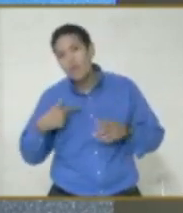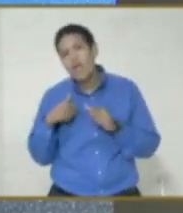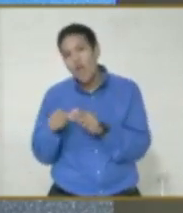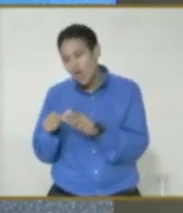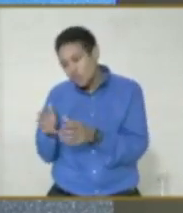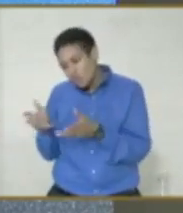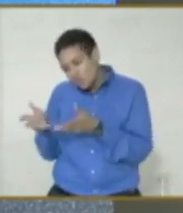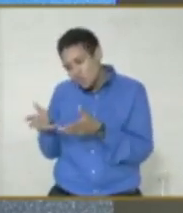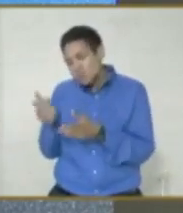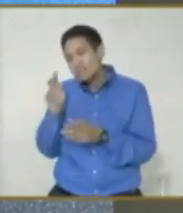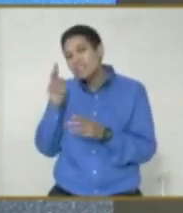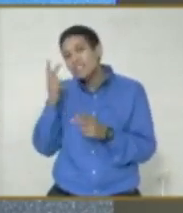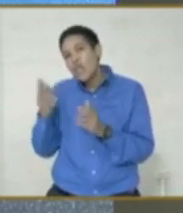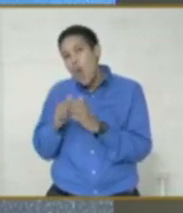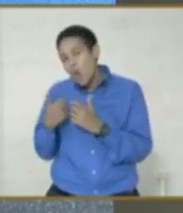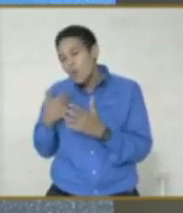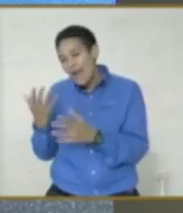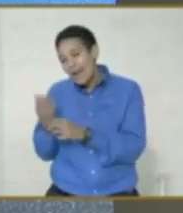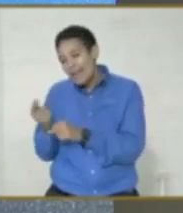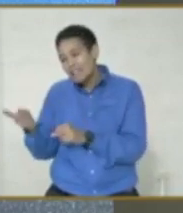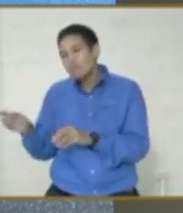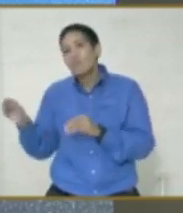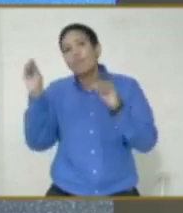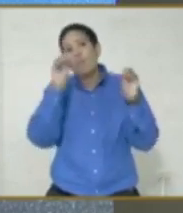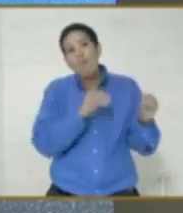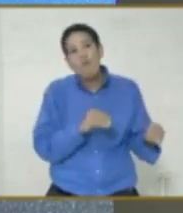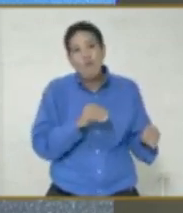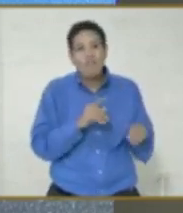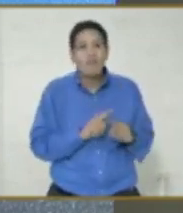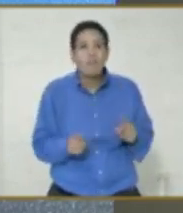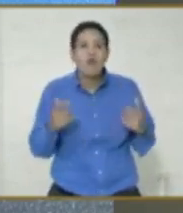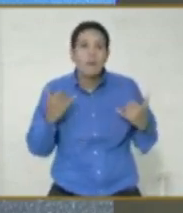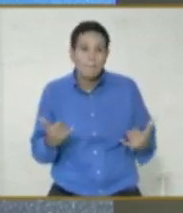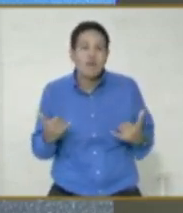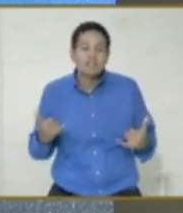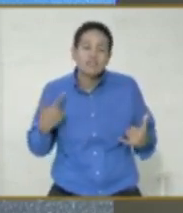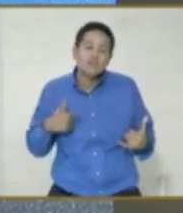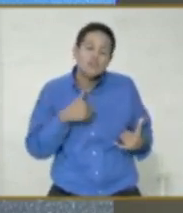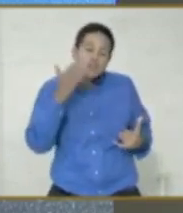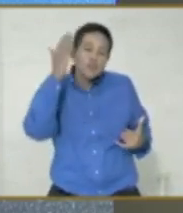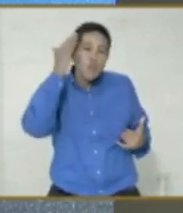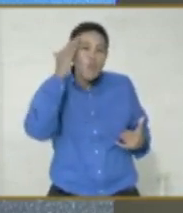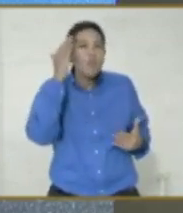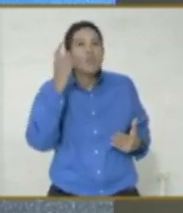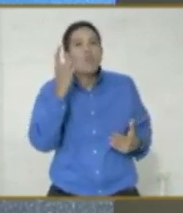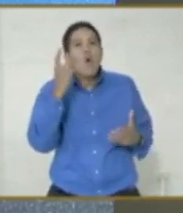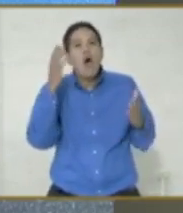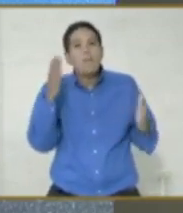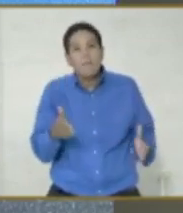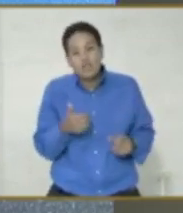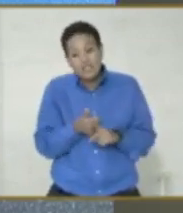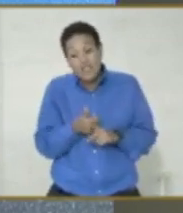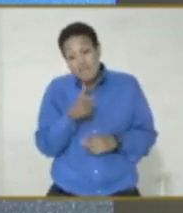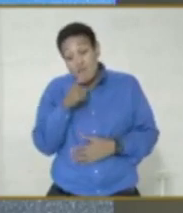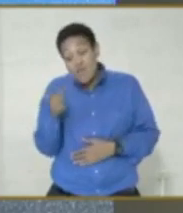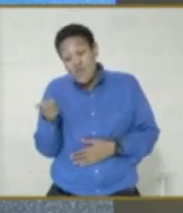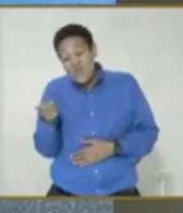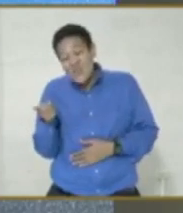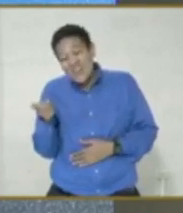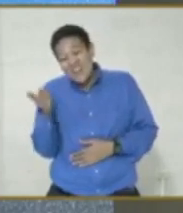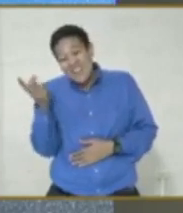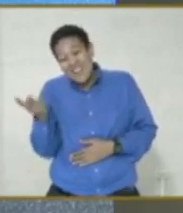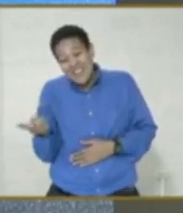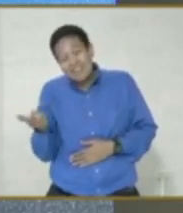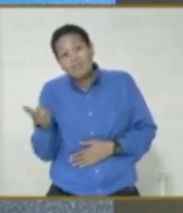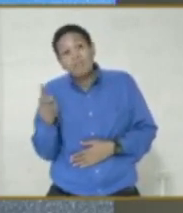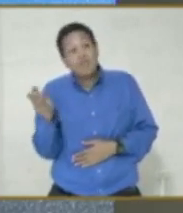we can, get him to relocate. But at present, yes, we are aware that there's one person that he visits